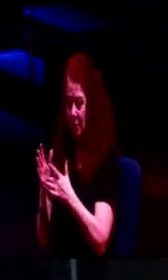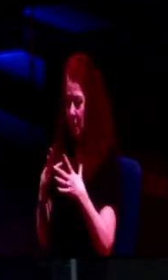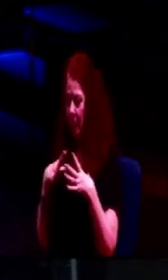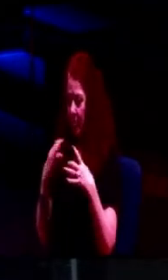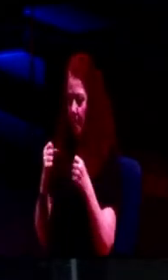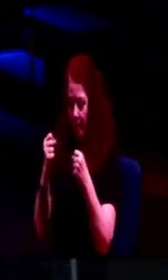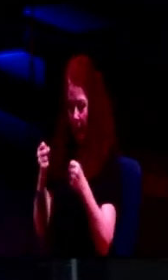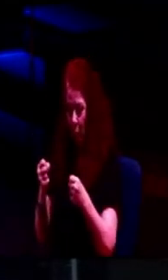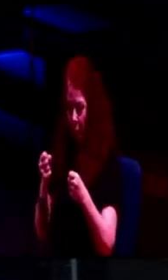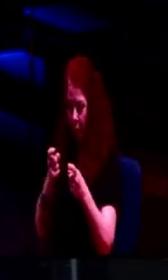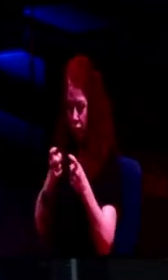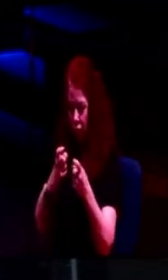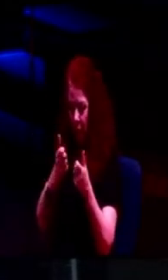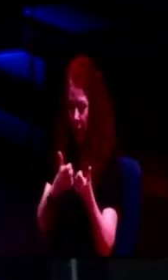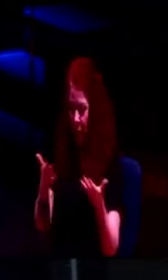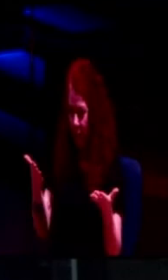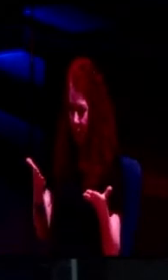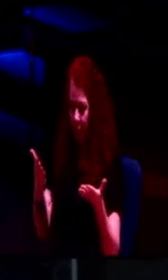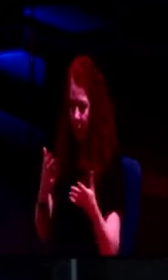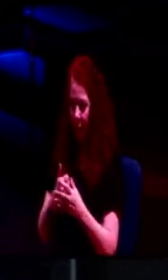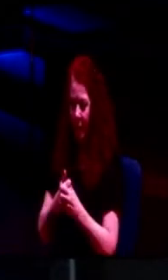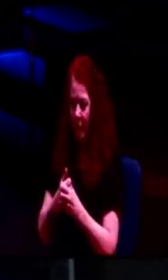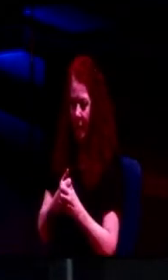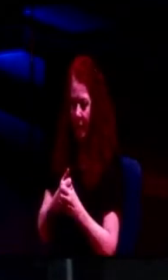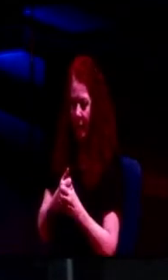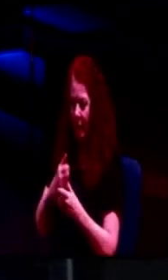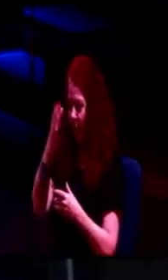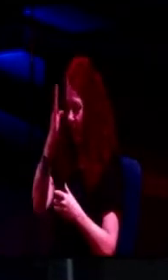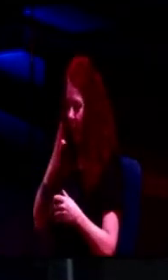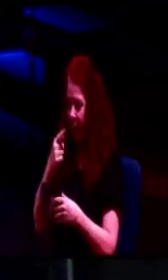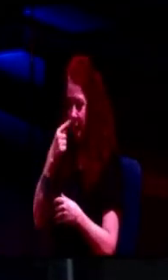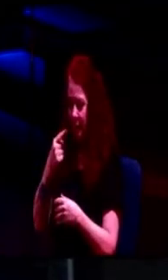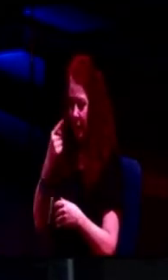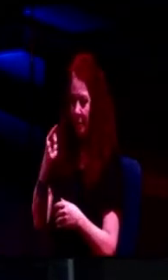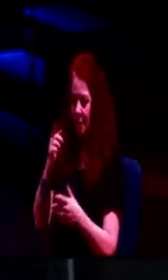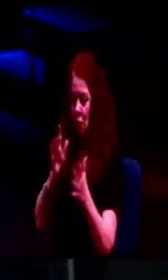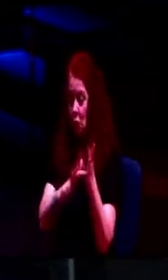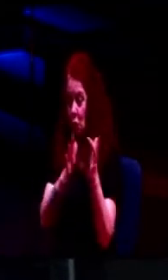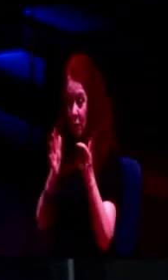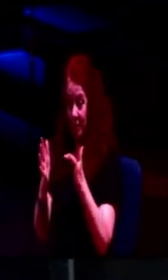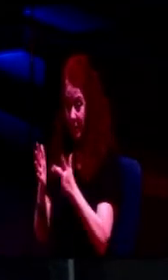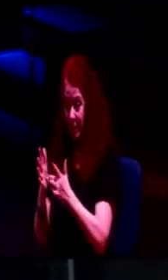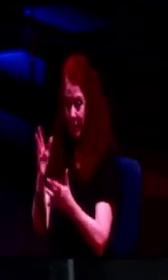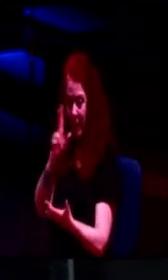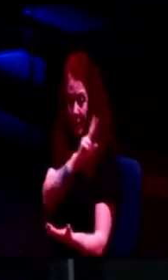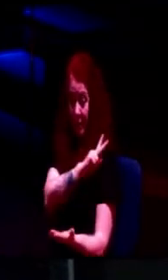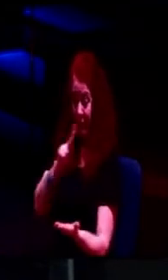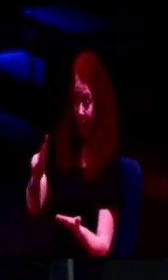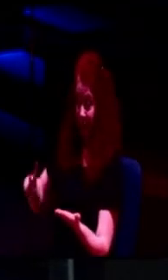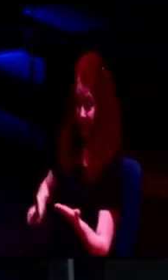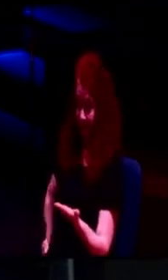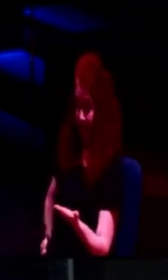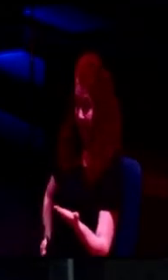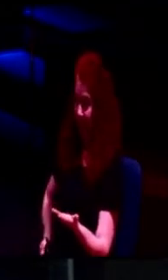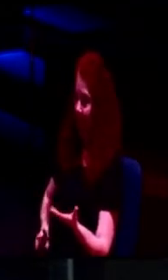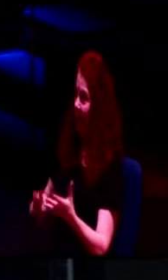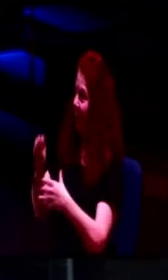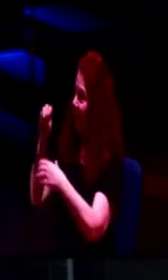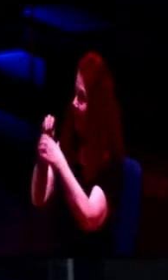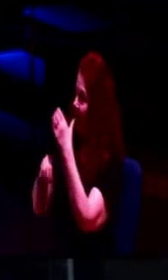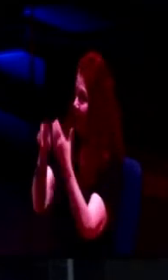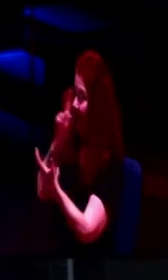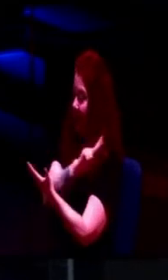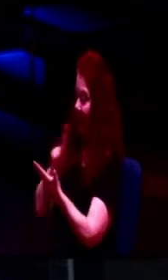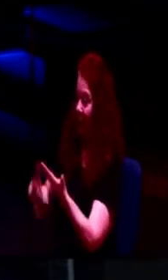Jesus is king of this kingdom. "And the church is his body. It's made full and complete by Christ, who fills all